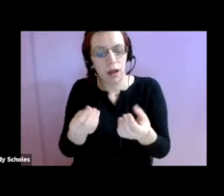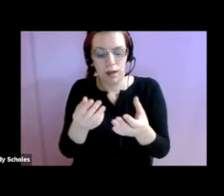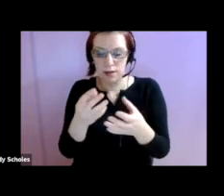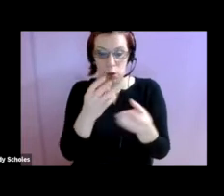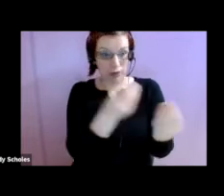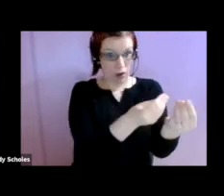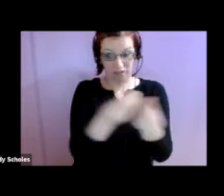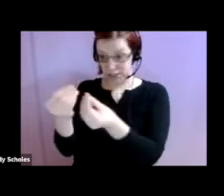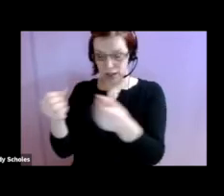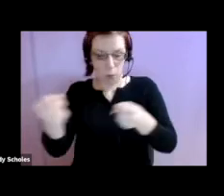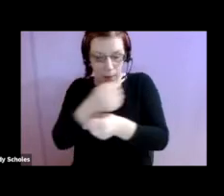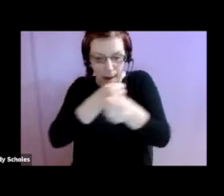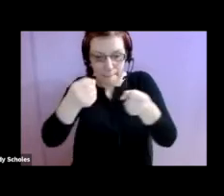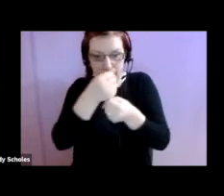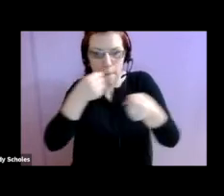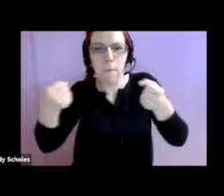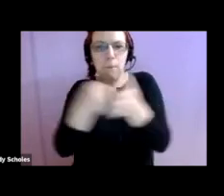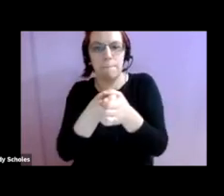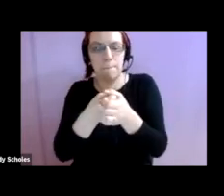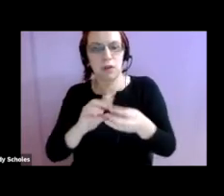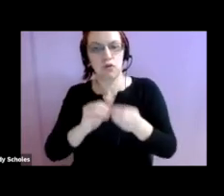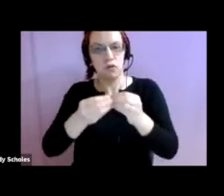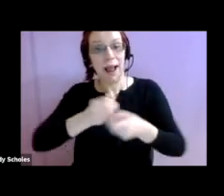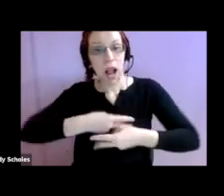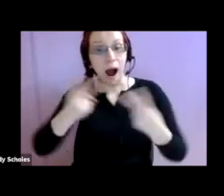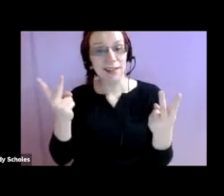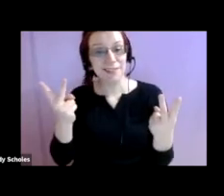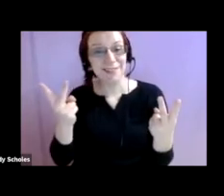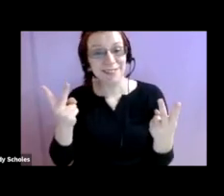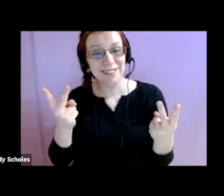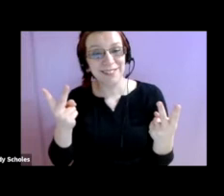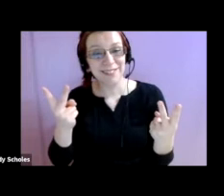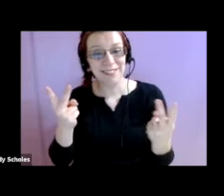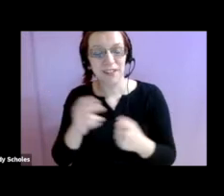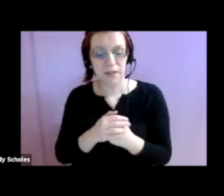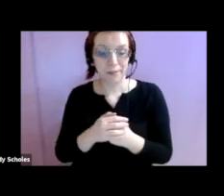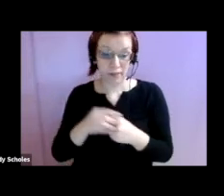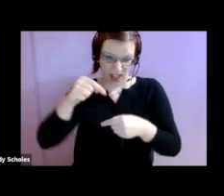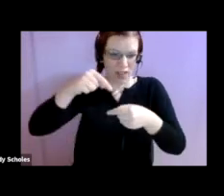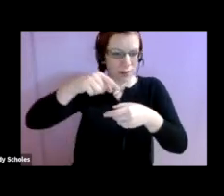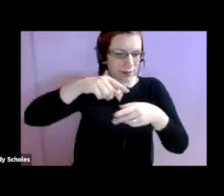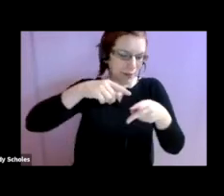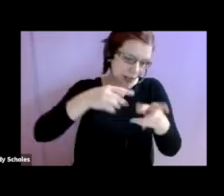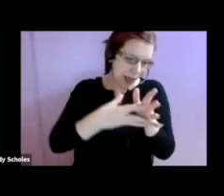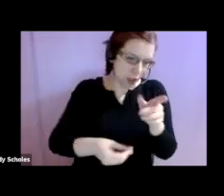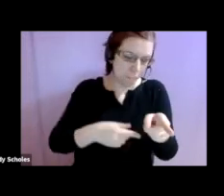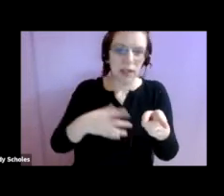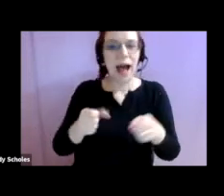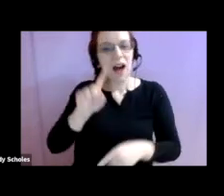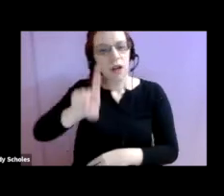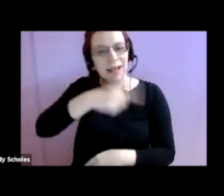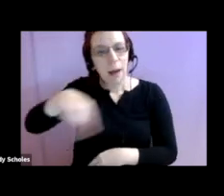collides produces light. In this case, produced what we call gamma rays, very